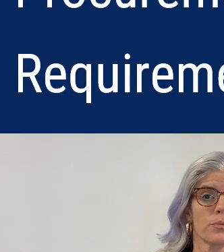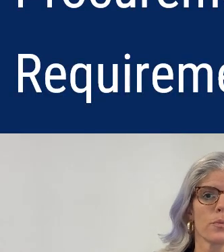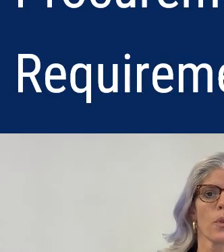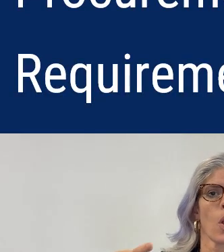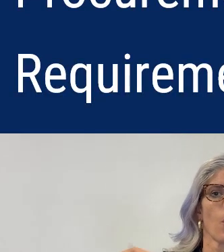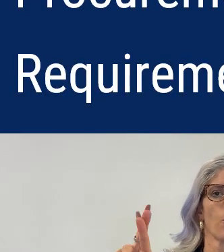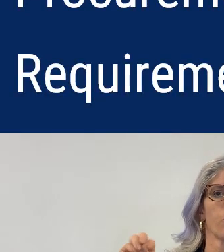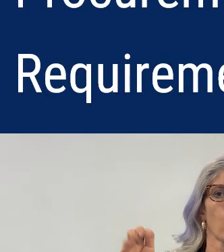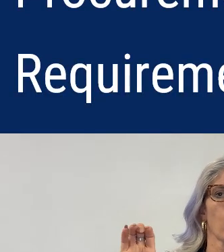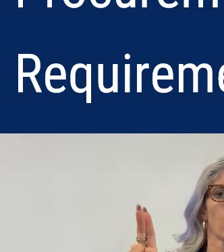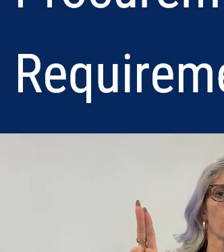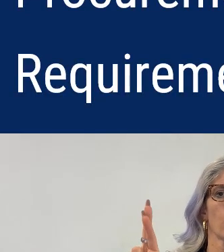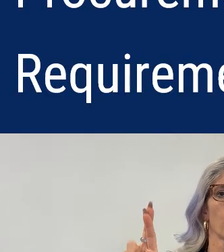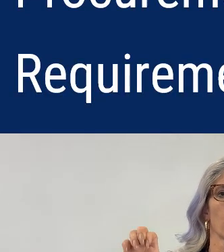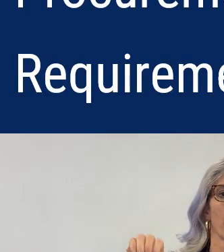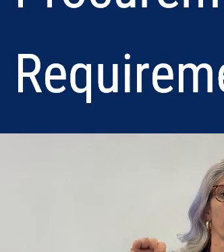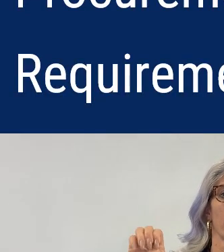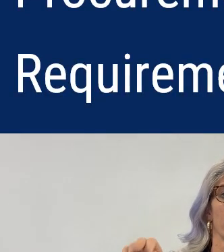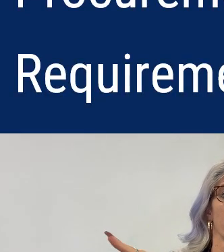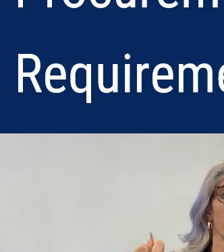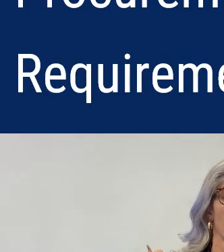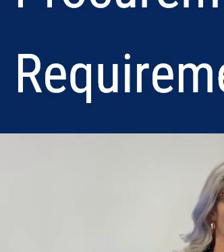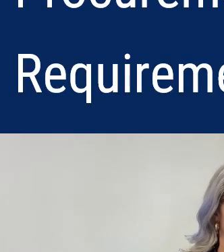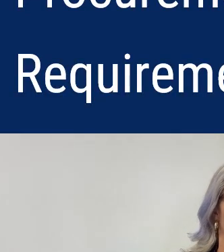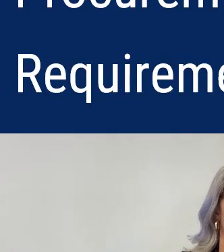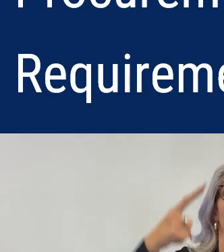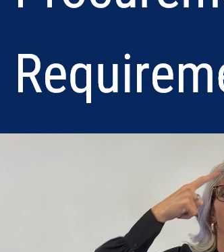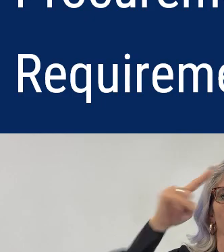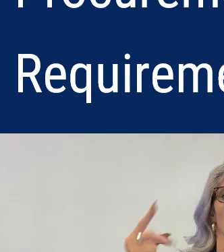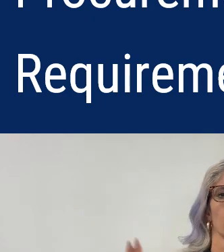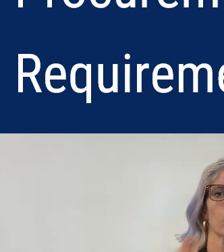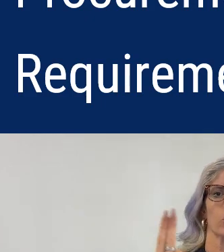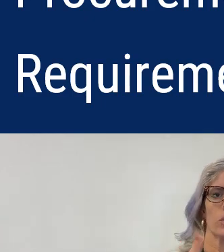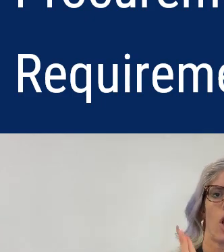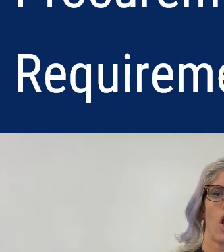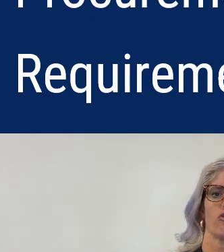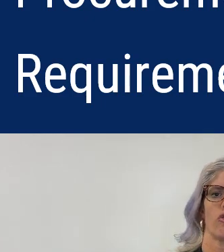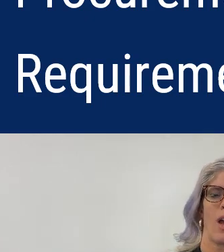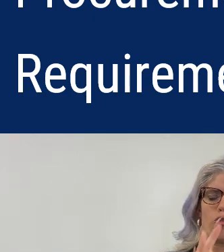Now let's discuss procurement requirements for using contracts for eligible work.